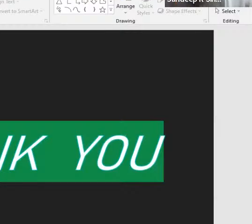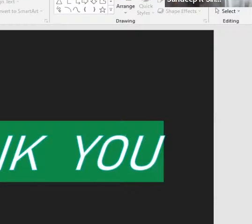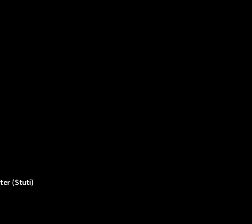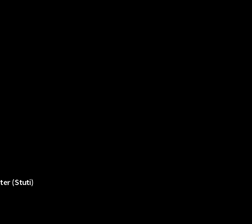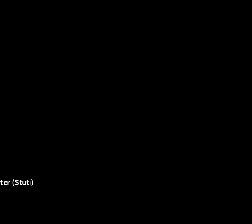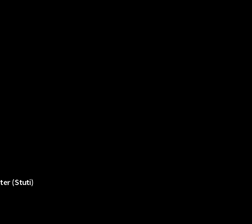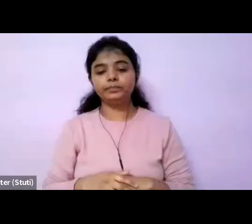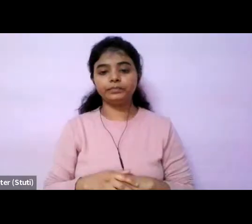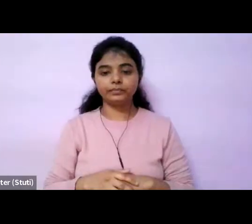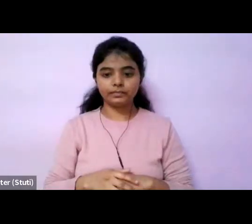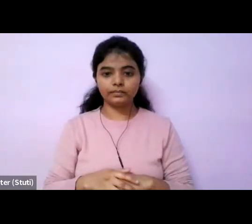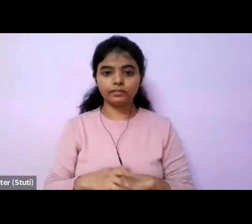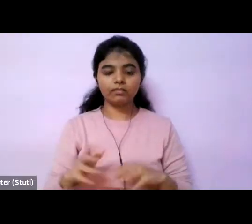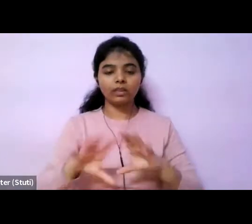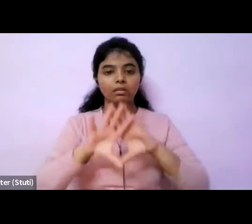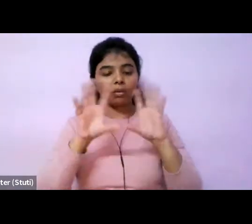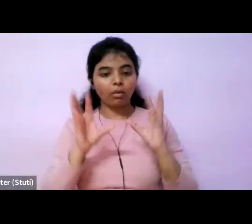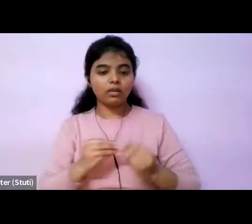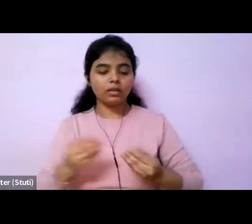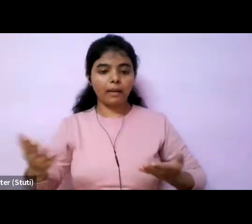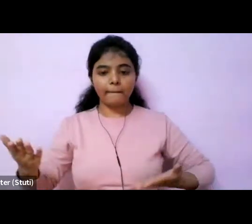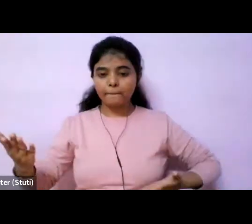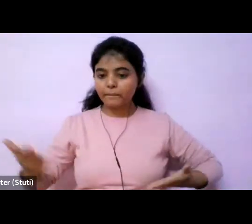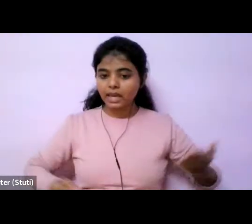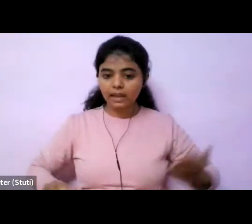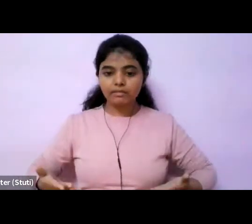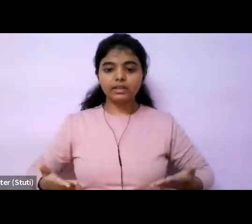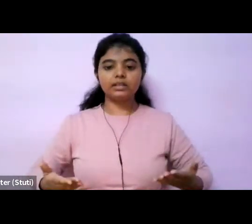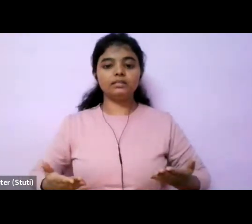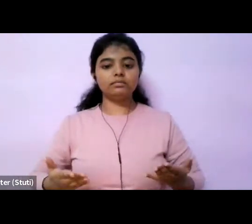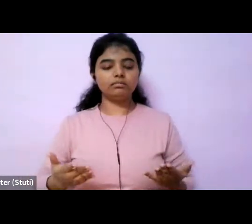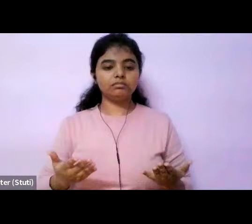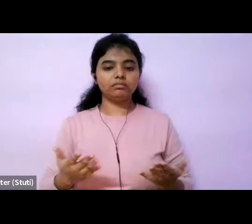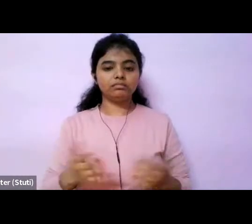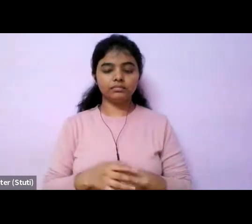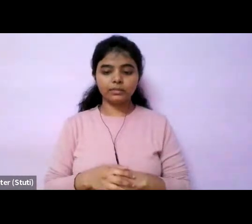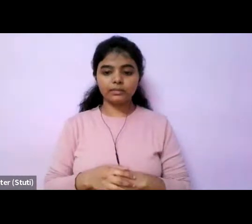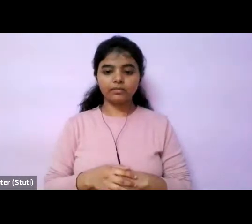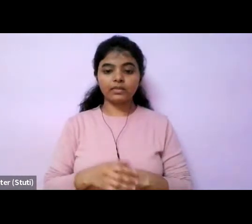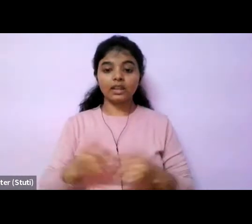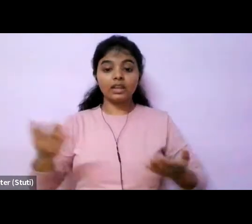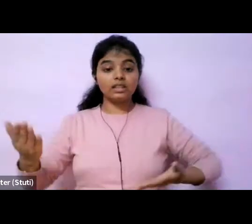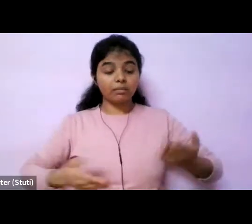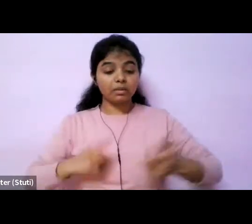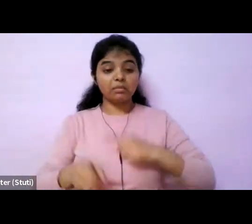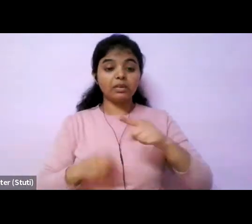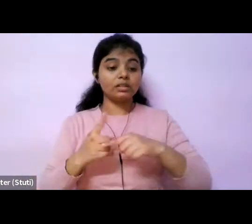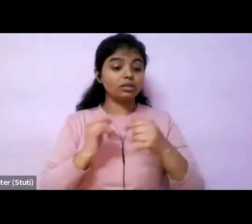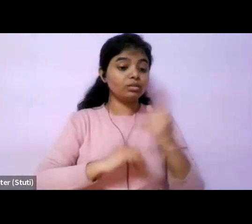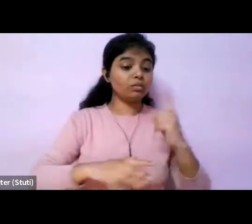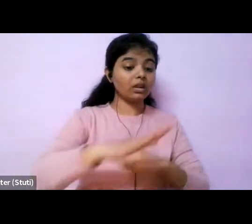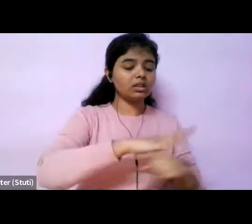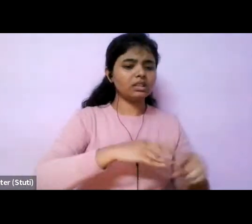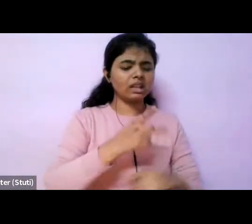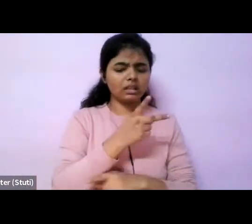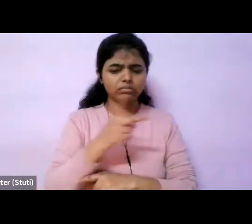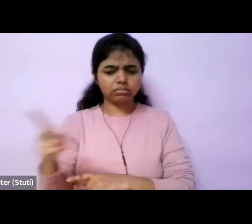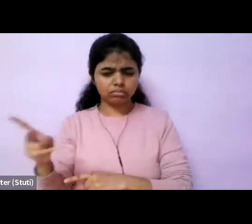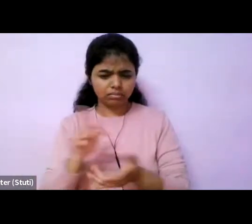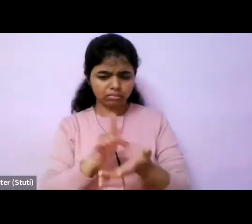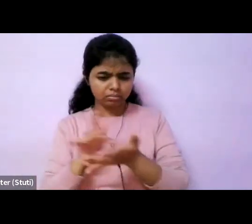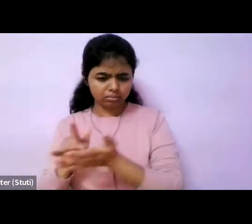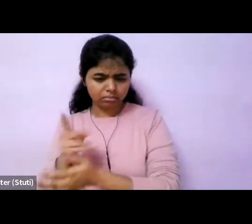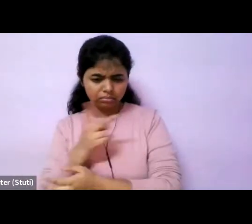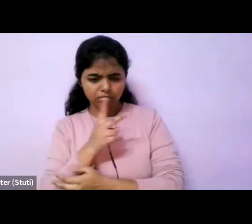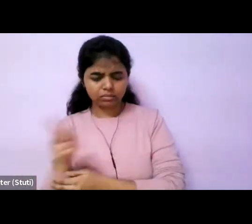the whole behavioral as well as the circumstantial positioning